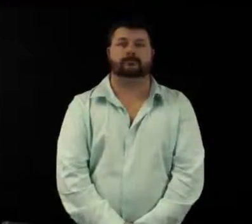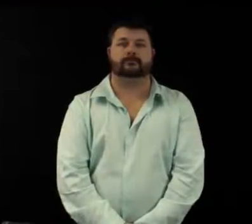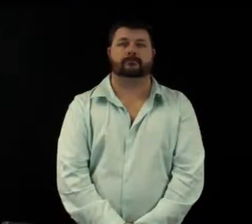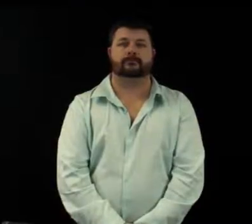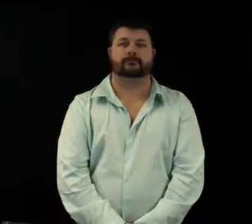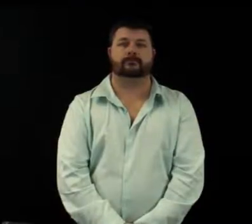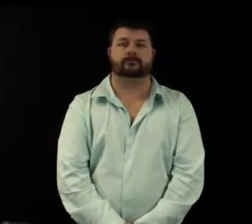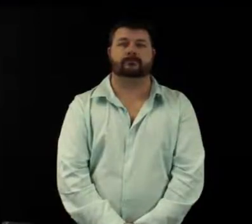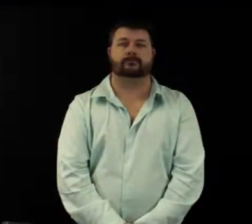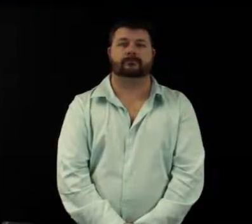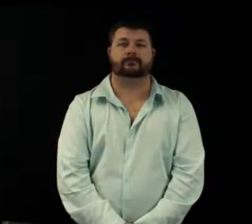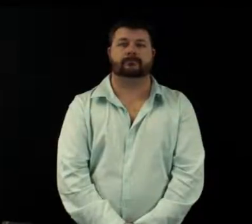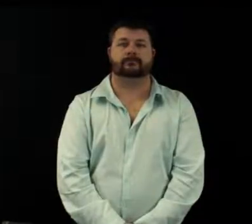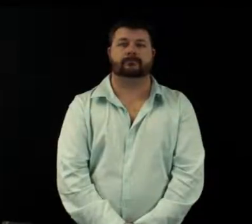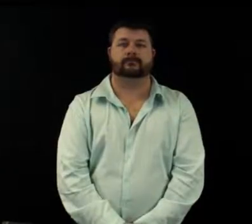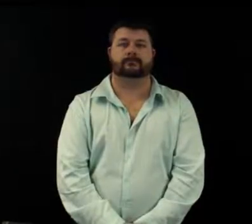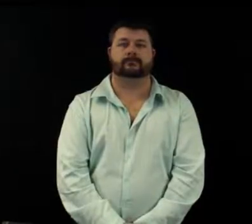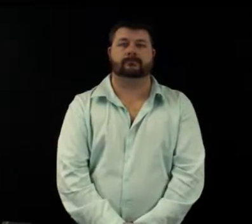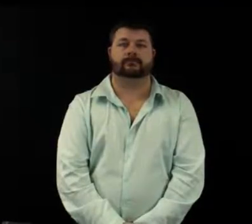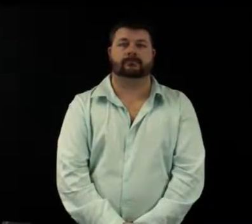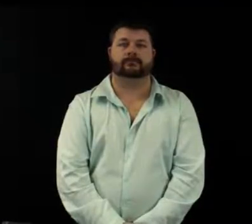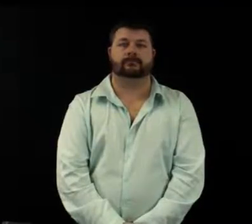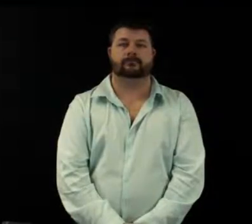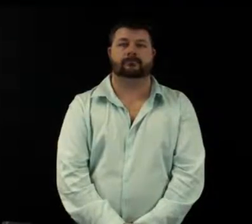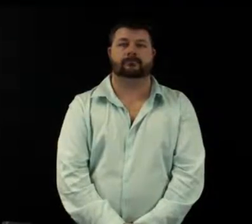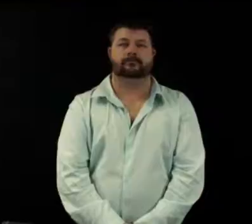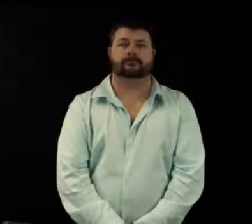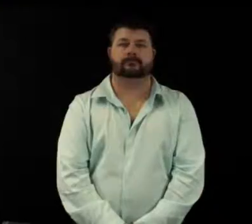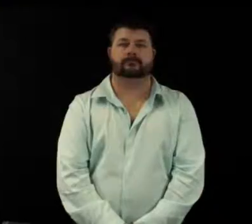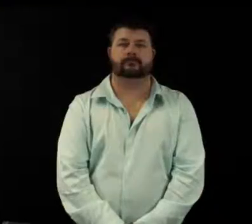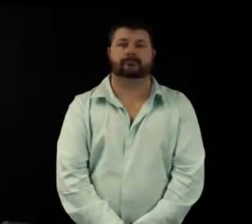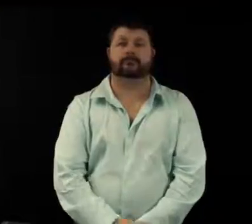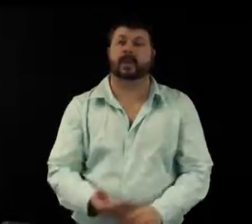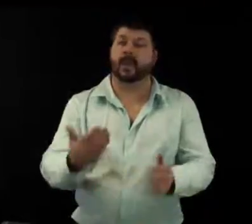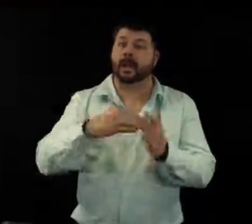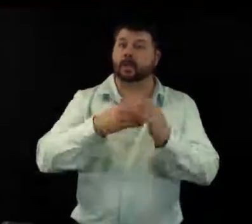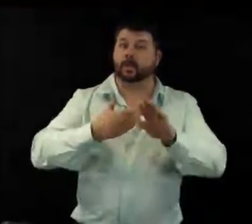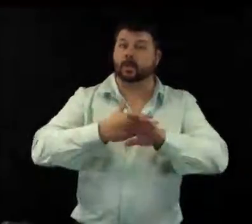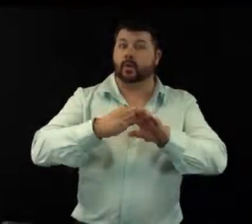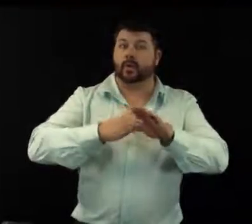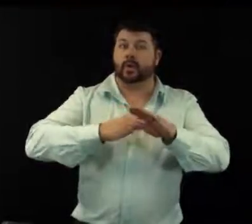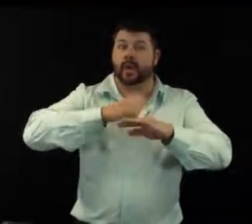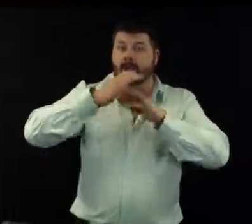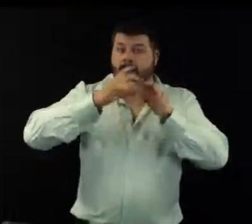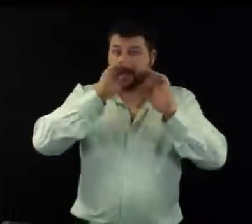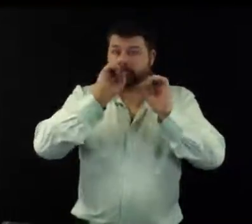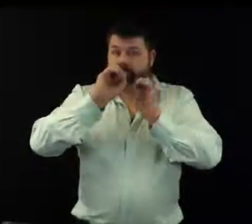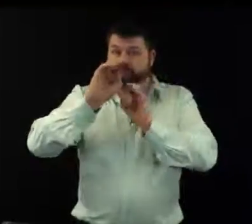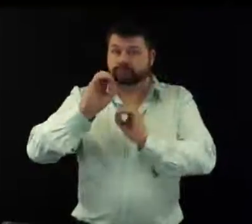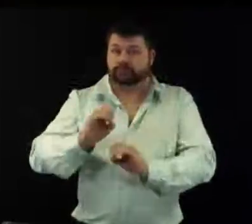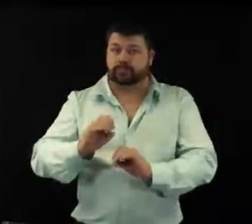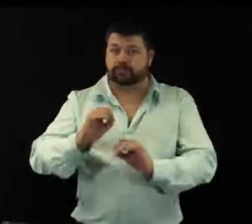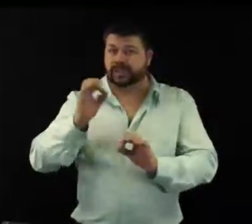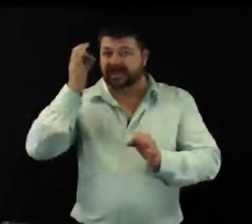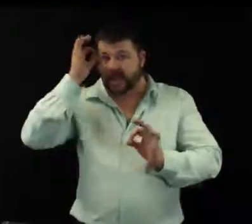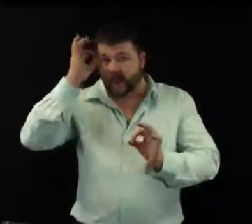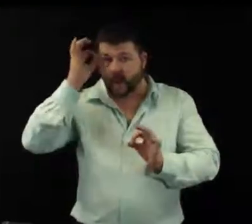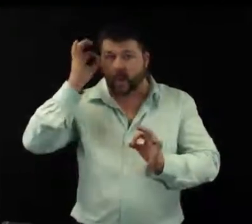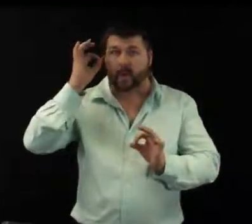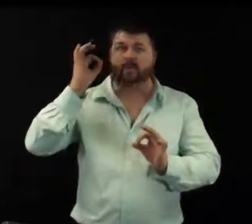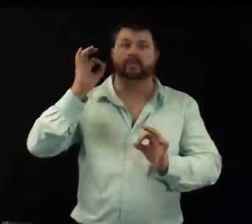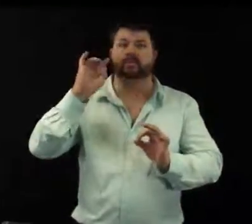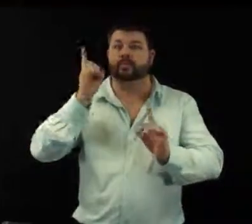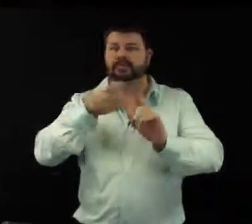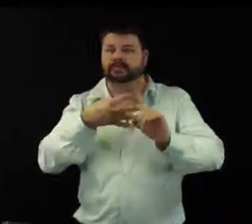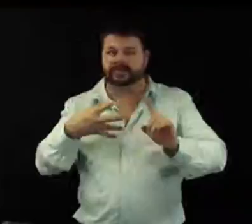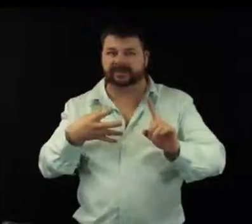you are finished. Create a new calendar by tapping the Add Calendar button. Tap in the name for this calendar, then tap on a color